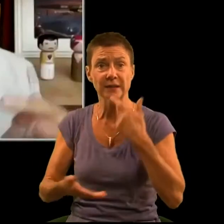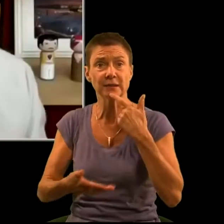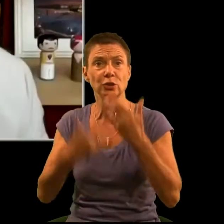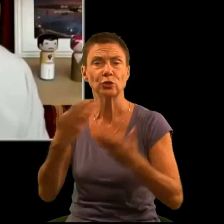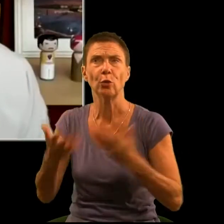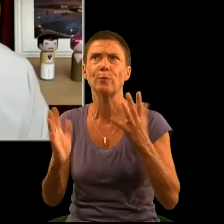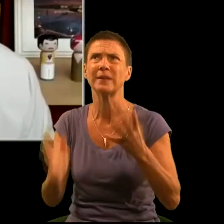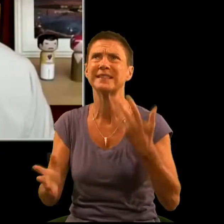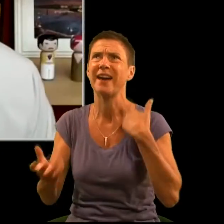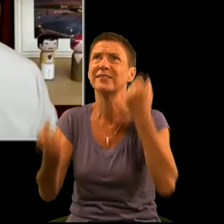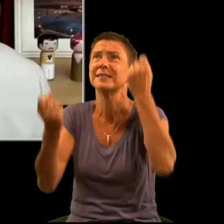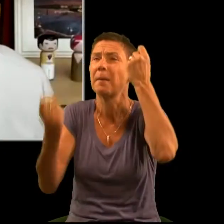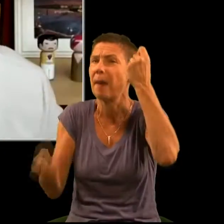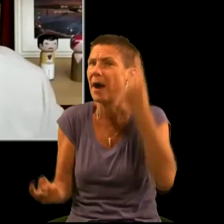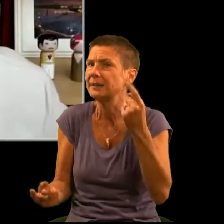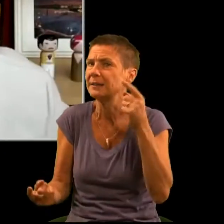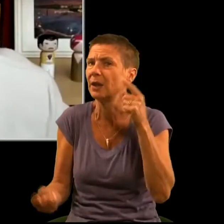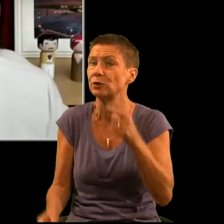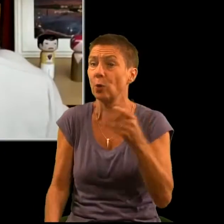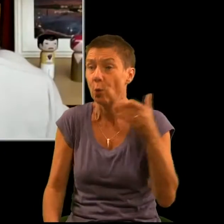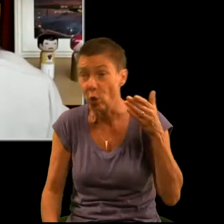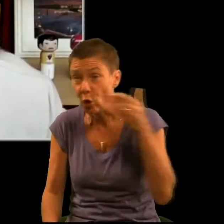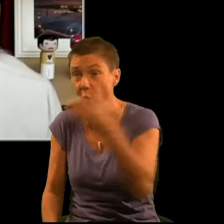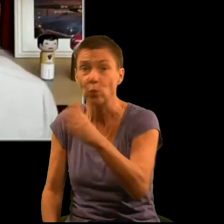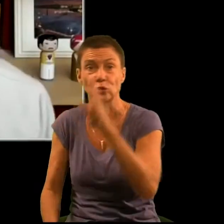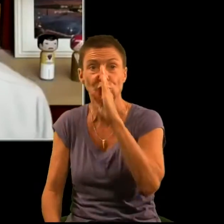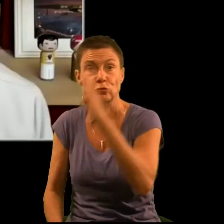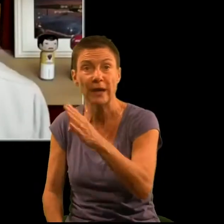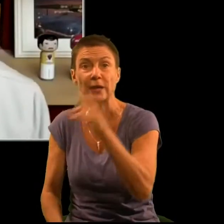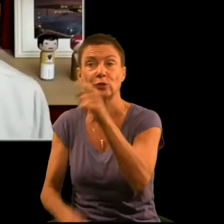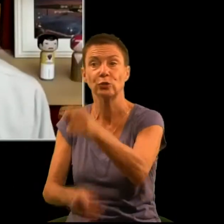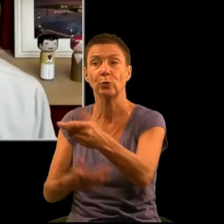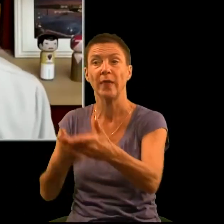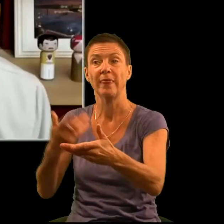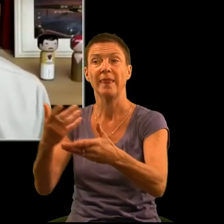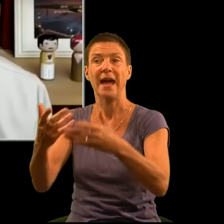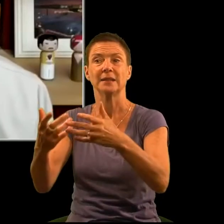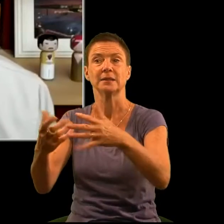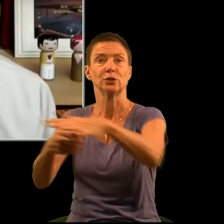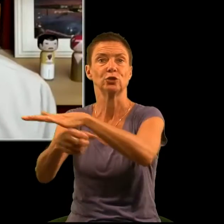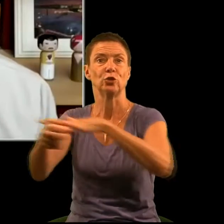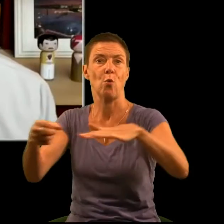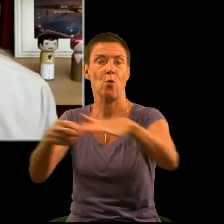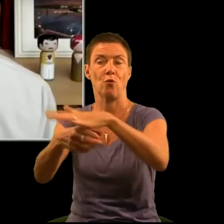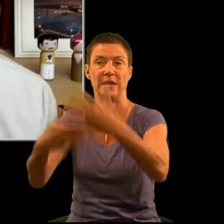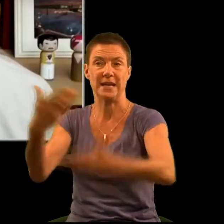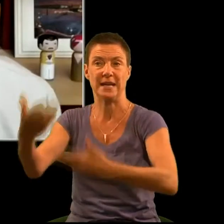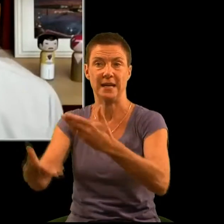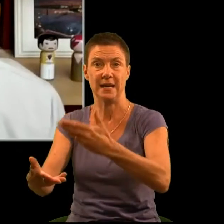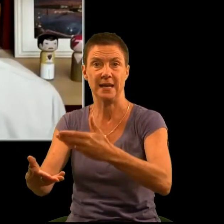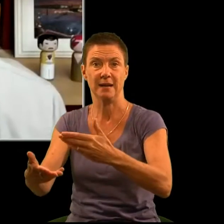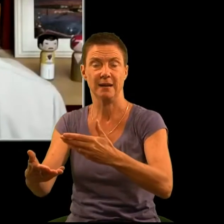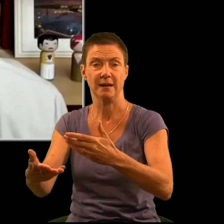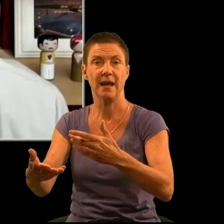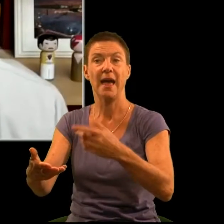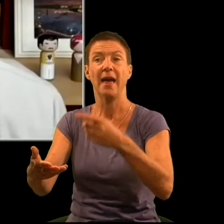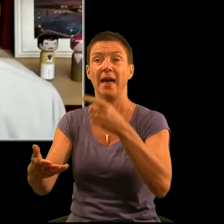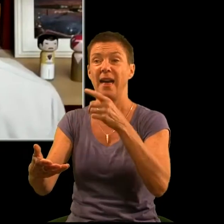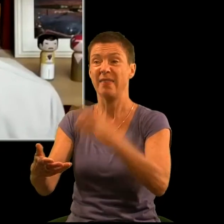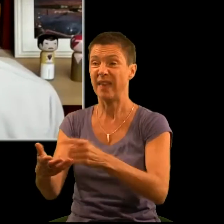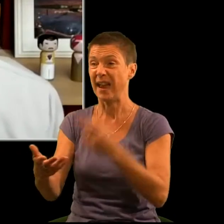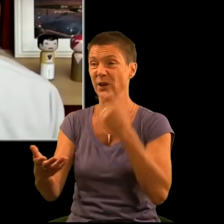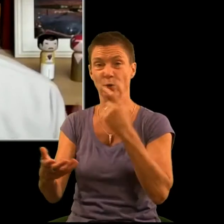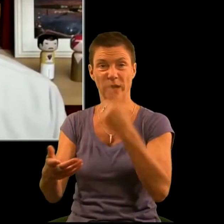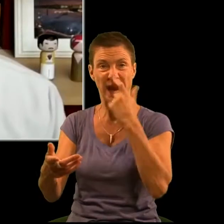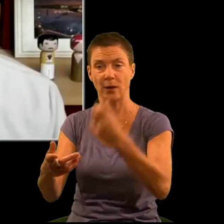in your head. So go directly to that. And by the time you've written that scene, you'll probably be in the groove, and it'll be no